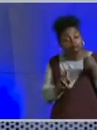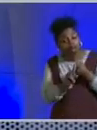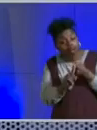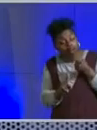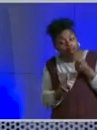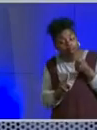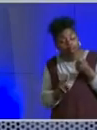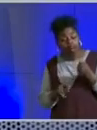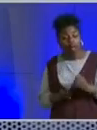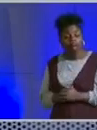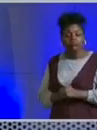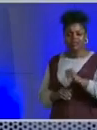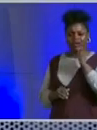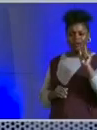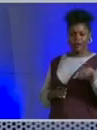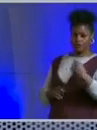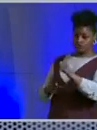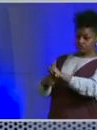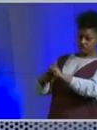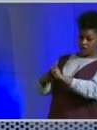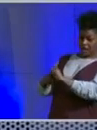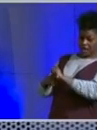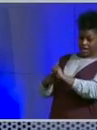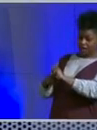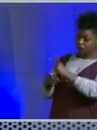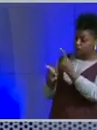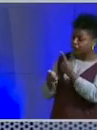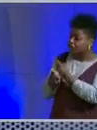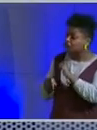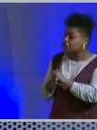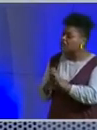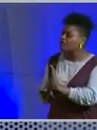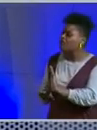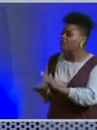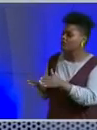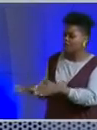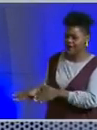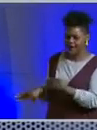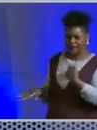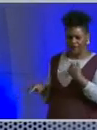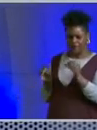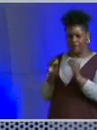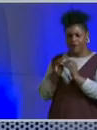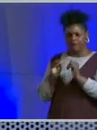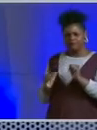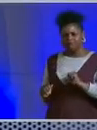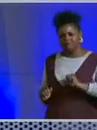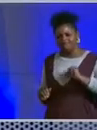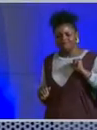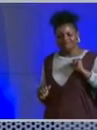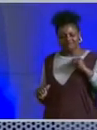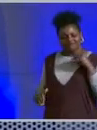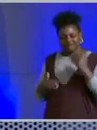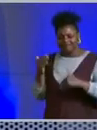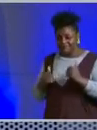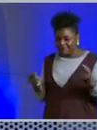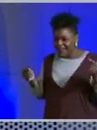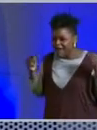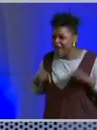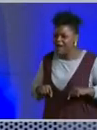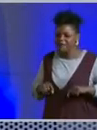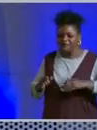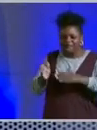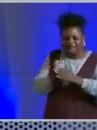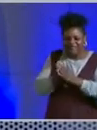longer training just to train. It's something that we are very proud of, that you can come to us, get